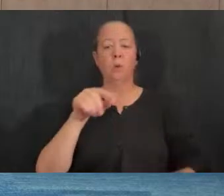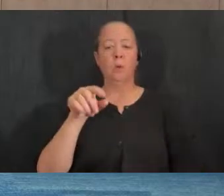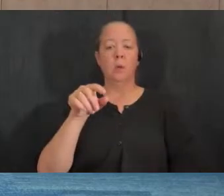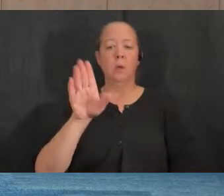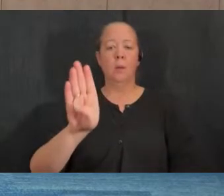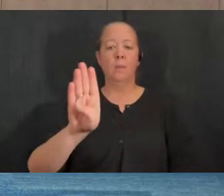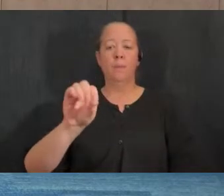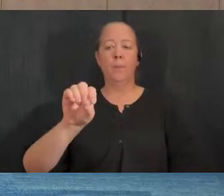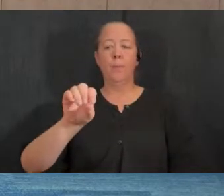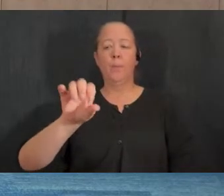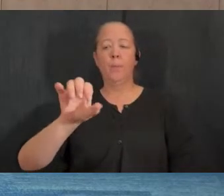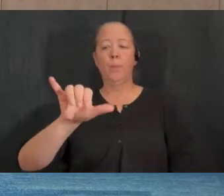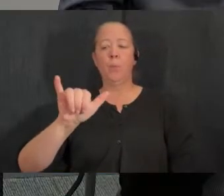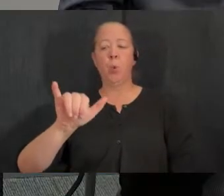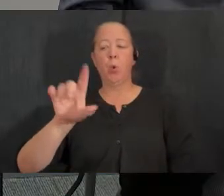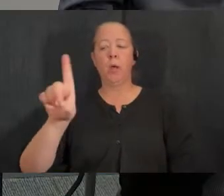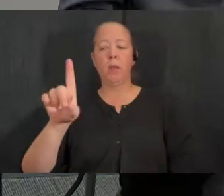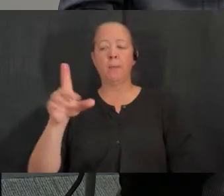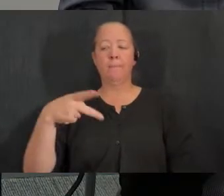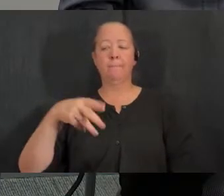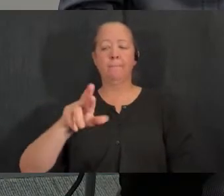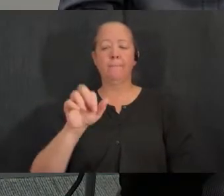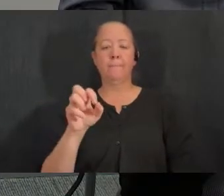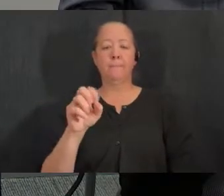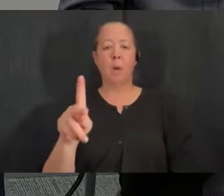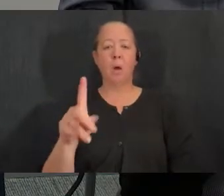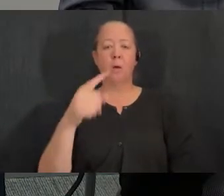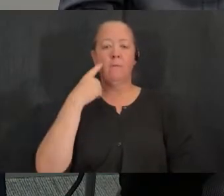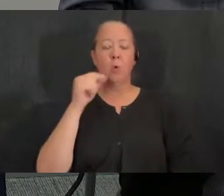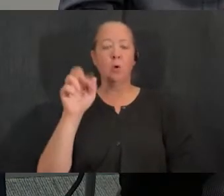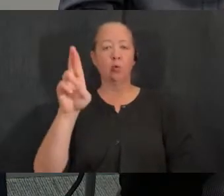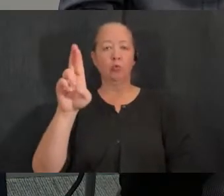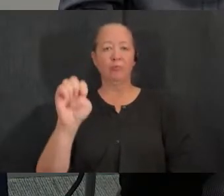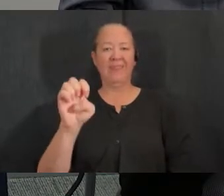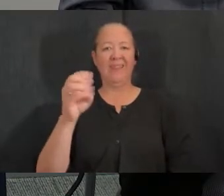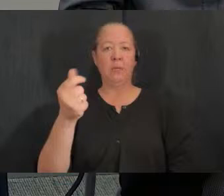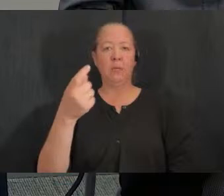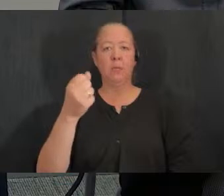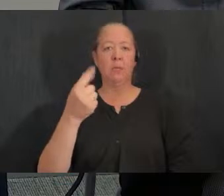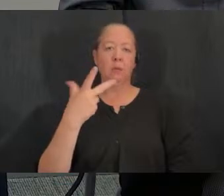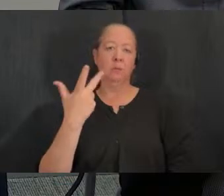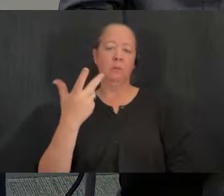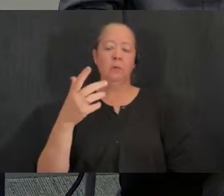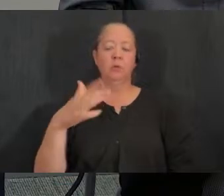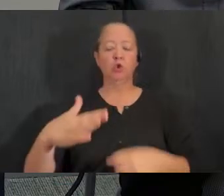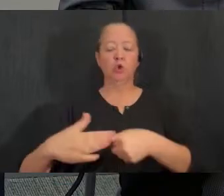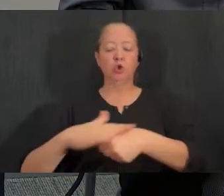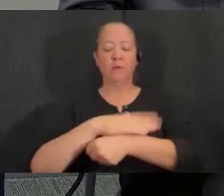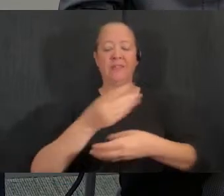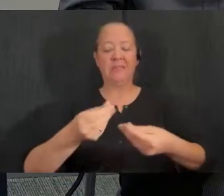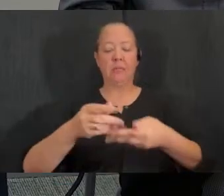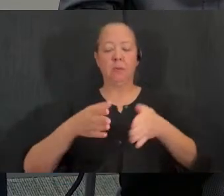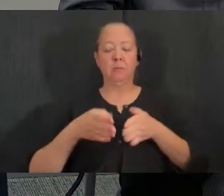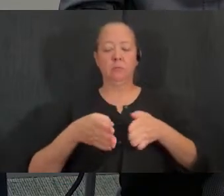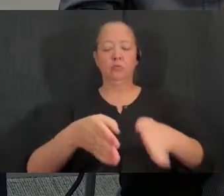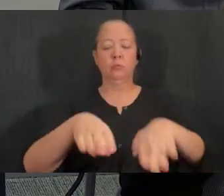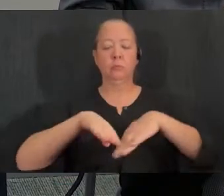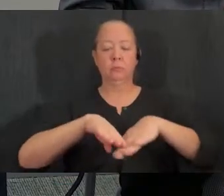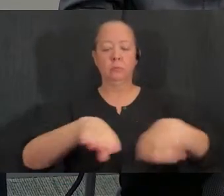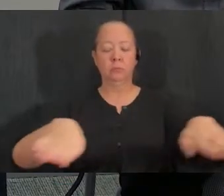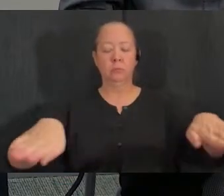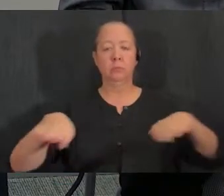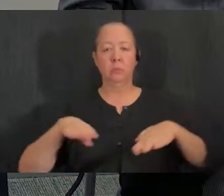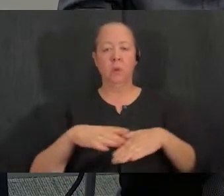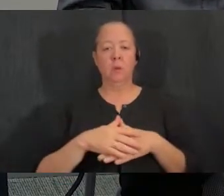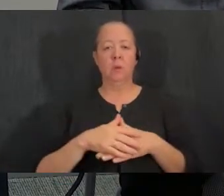We tried to go with cooperative purchasing, but they were not only more expensive, but they were more expensive than we have of the grant. So